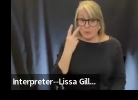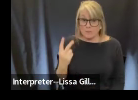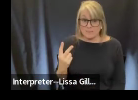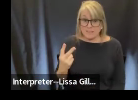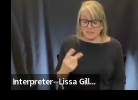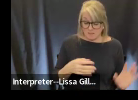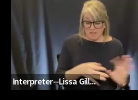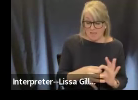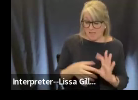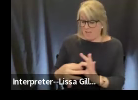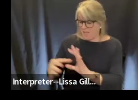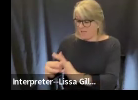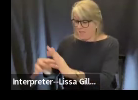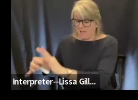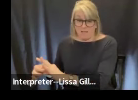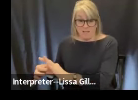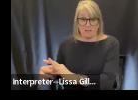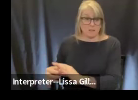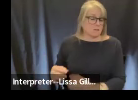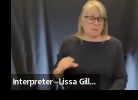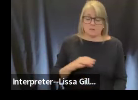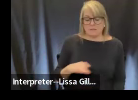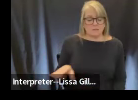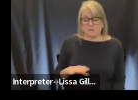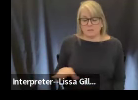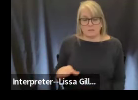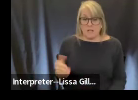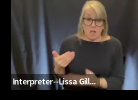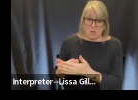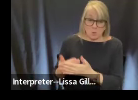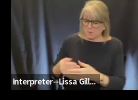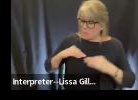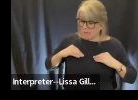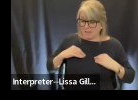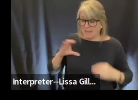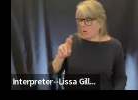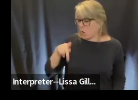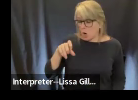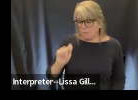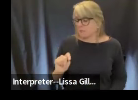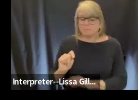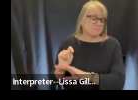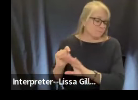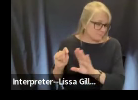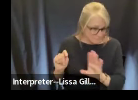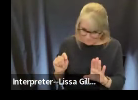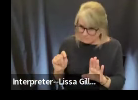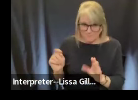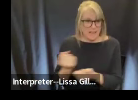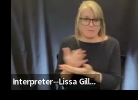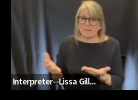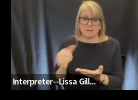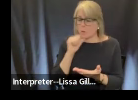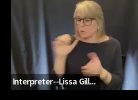chaining there and that extension cord and having it right next to a blanket and a carpet, and that's just everything not to